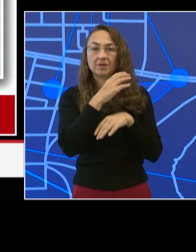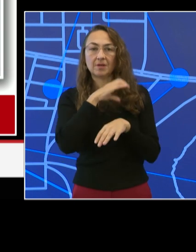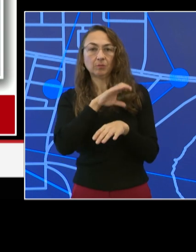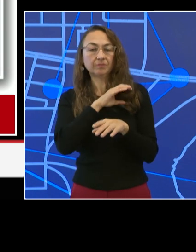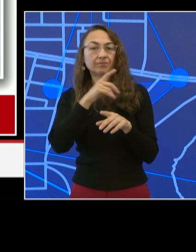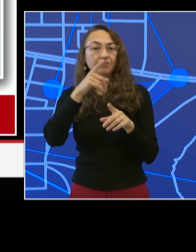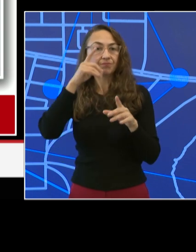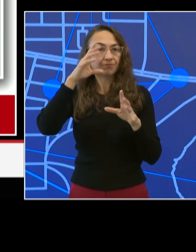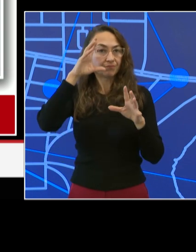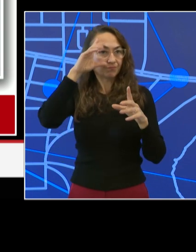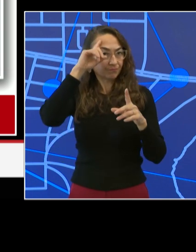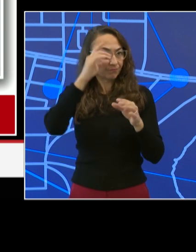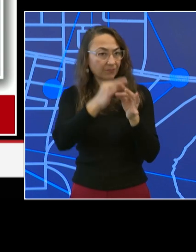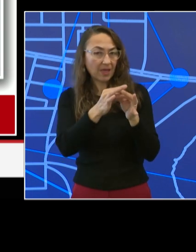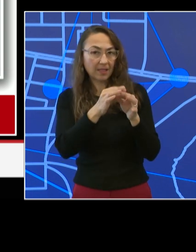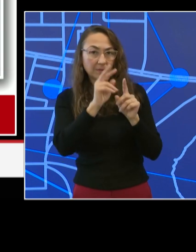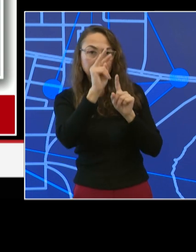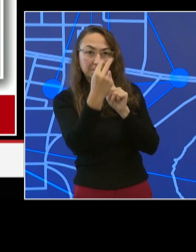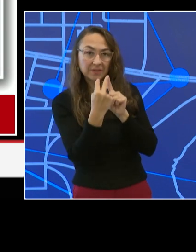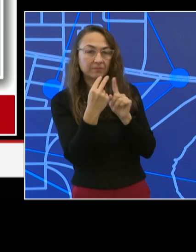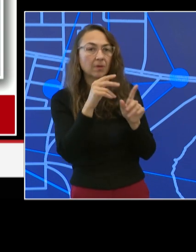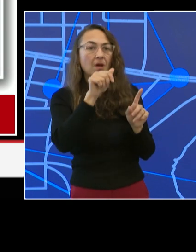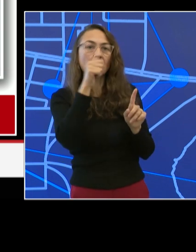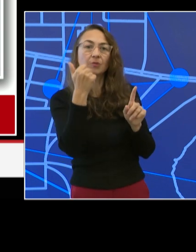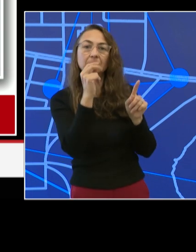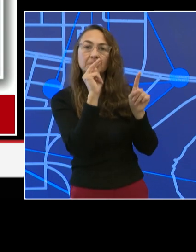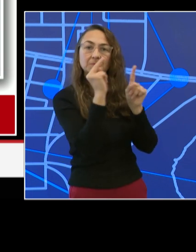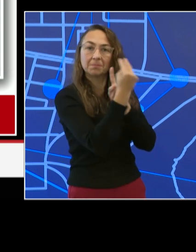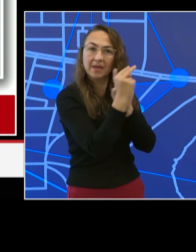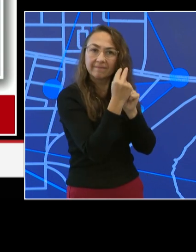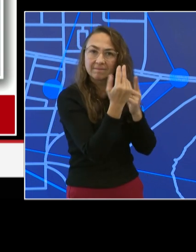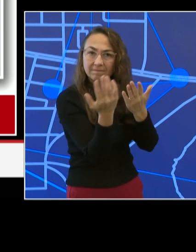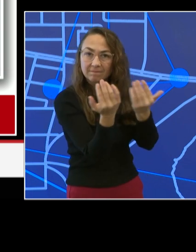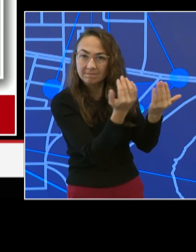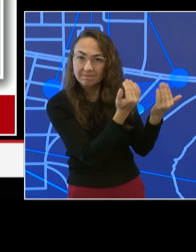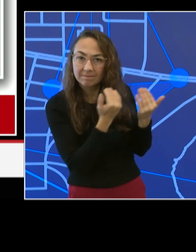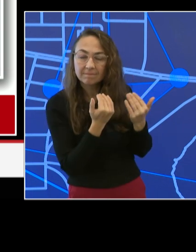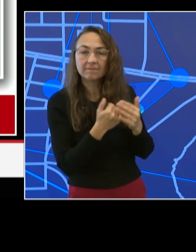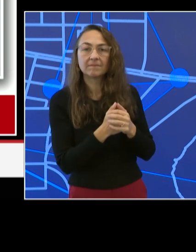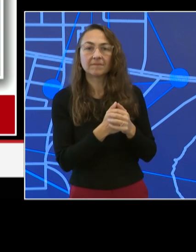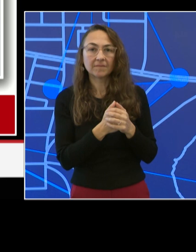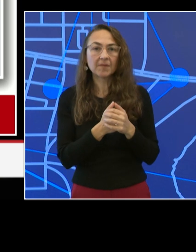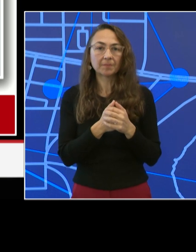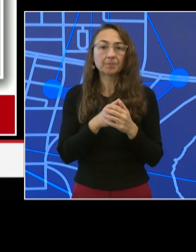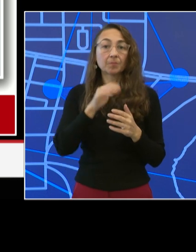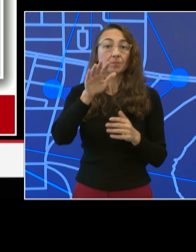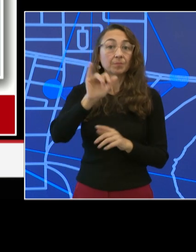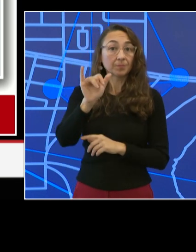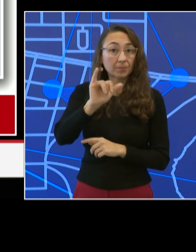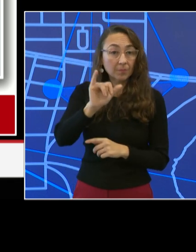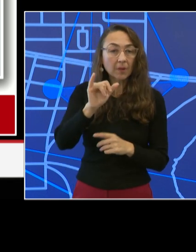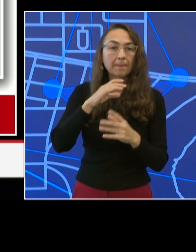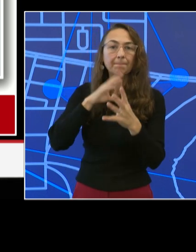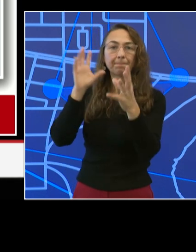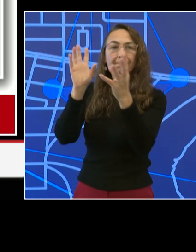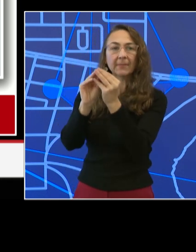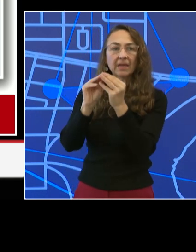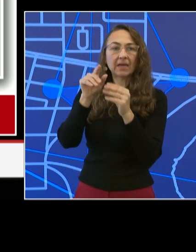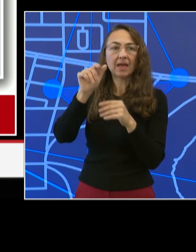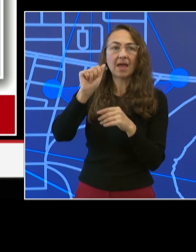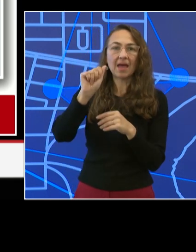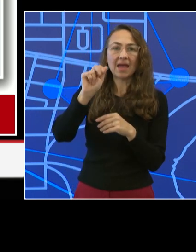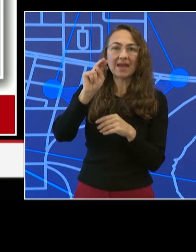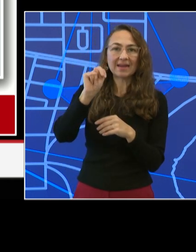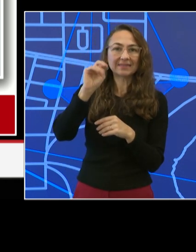it's also why our patrol district leaders are committed to meeting with our advisory neighborhood commissioners to make sure their concerns on every